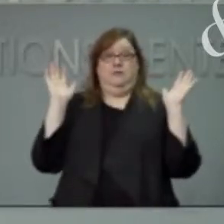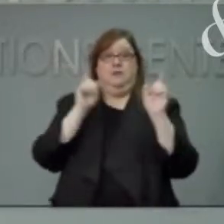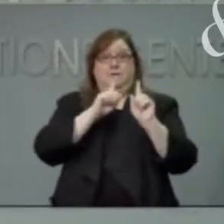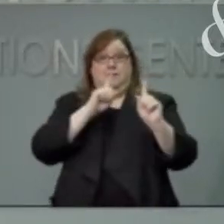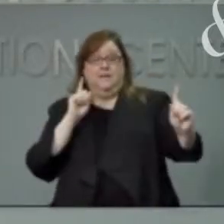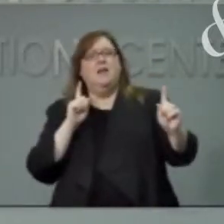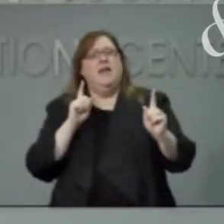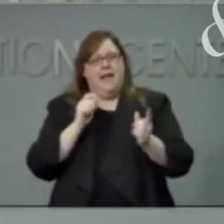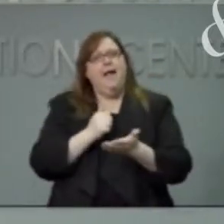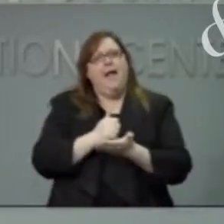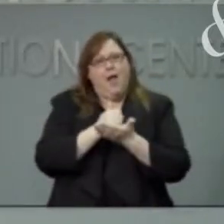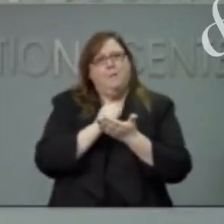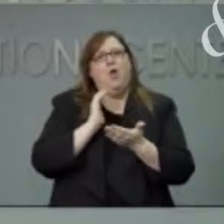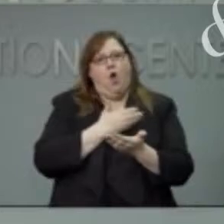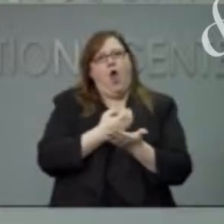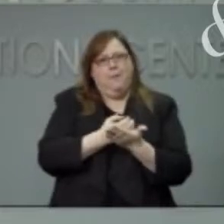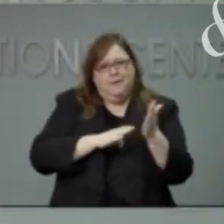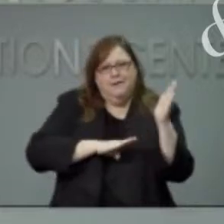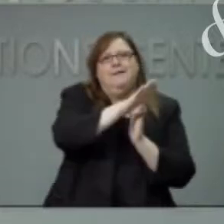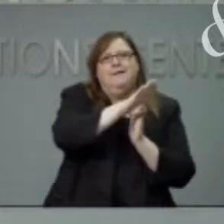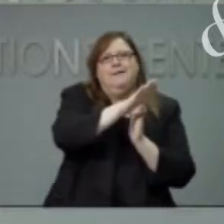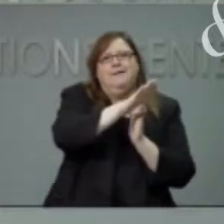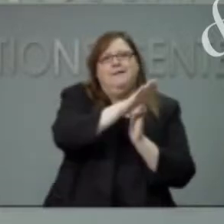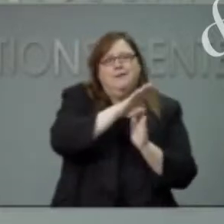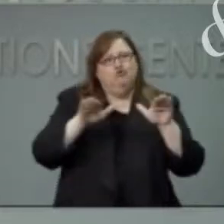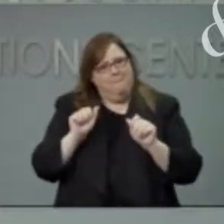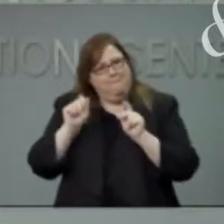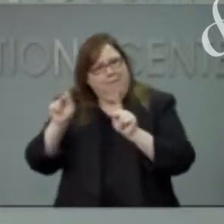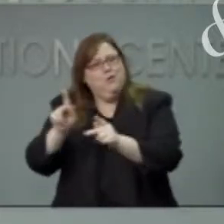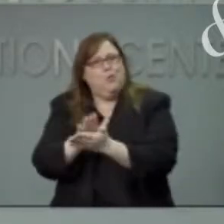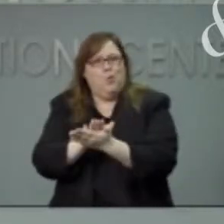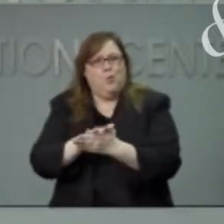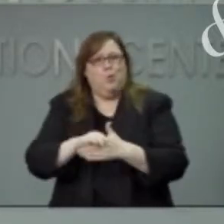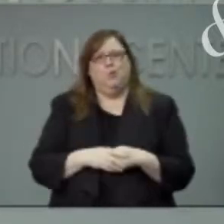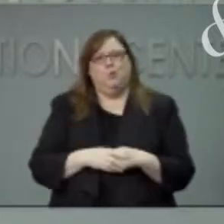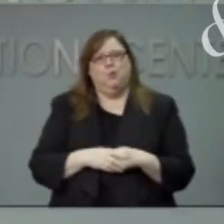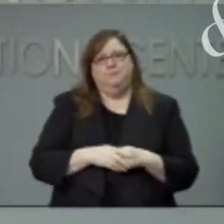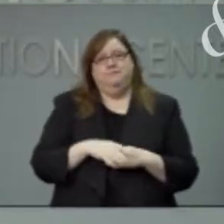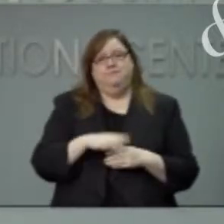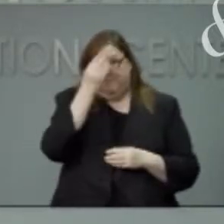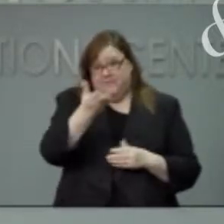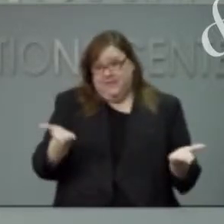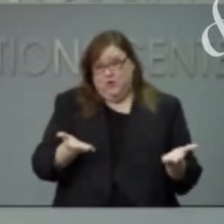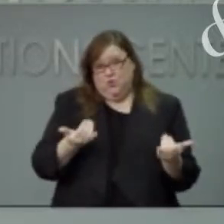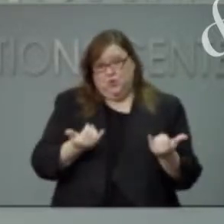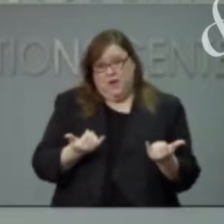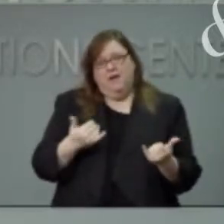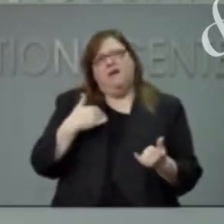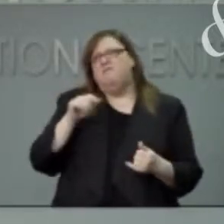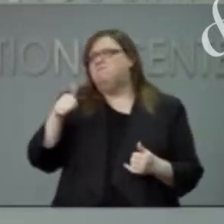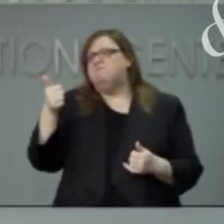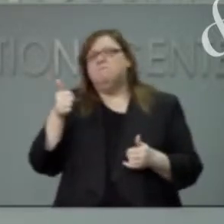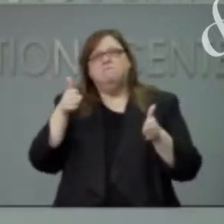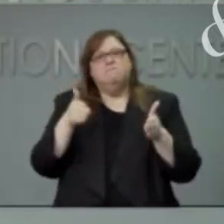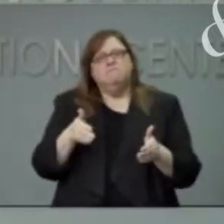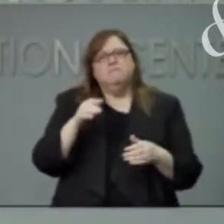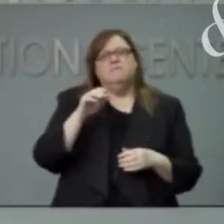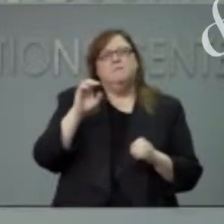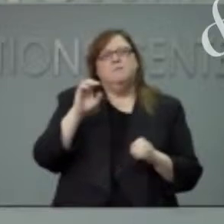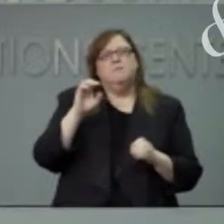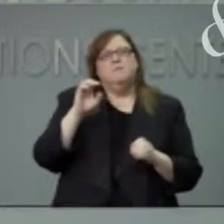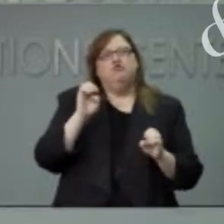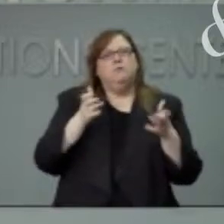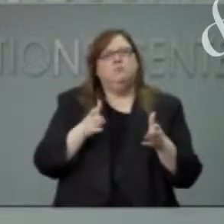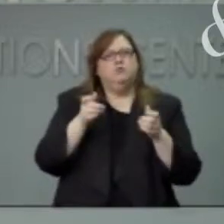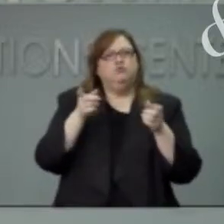is Emergency Management Director Mike Sprayberry. Karen Magoon and Brian Tipton are our sign language